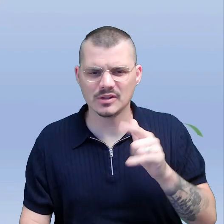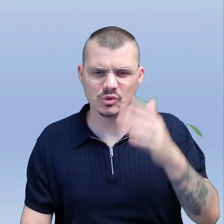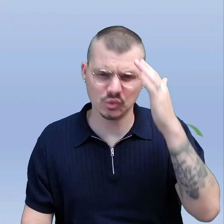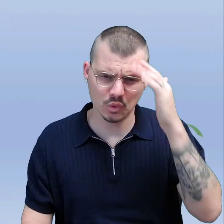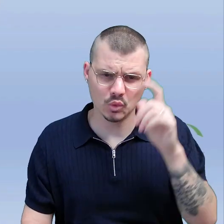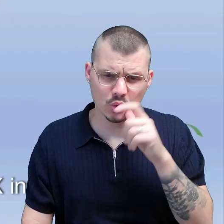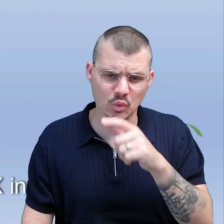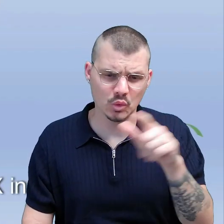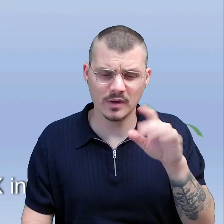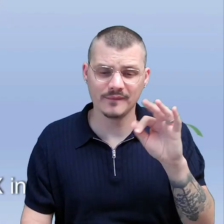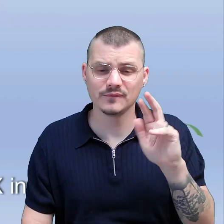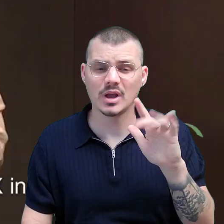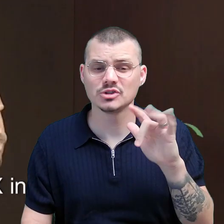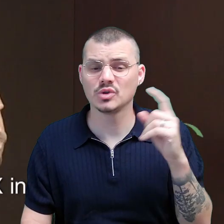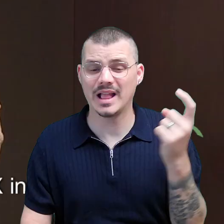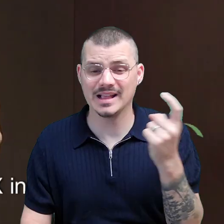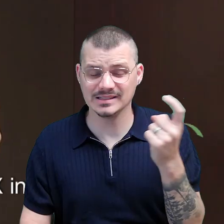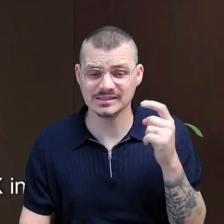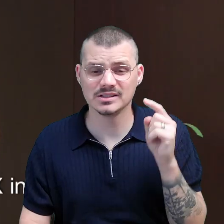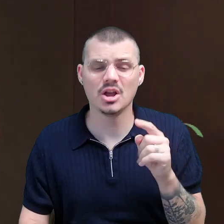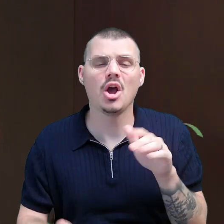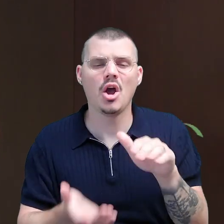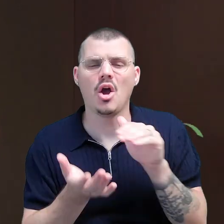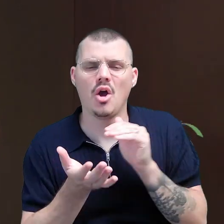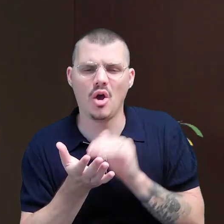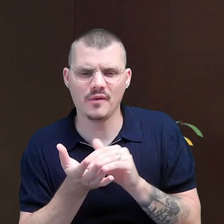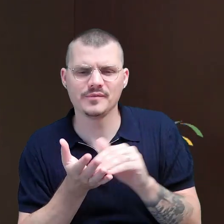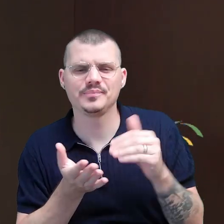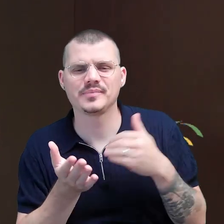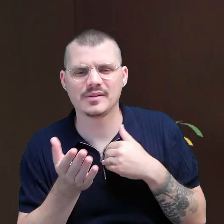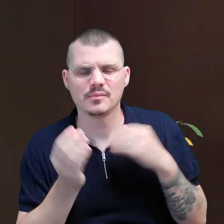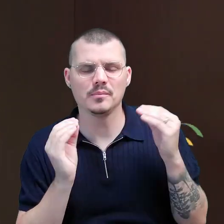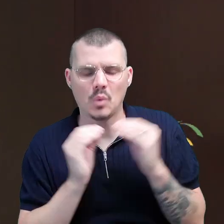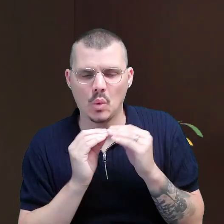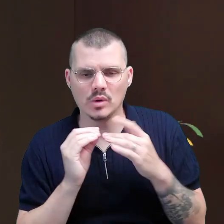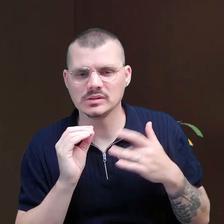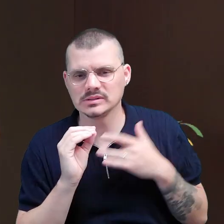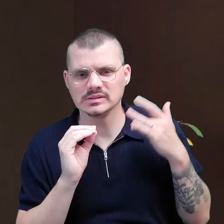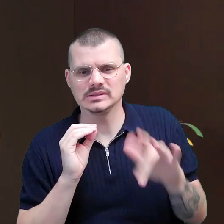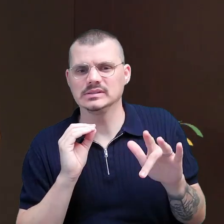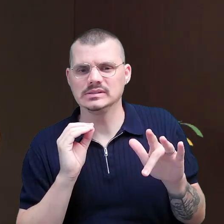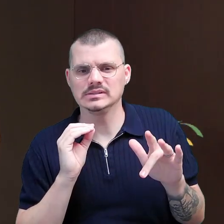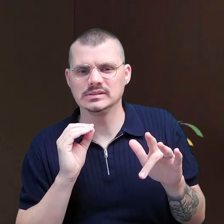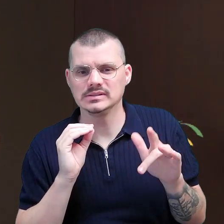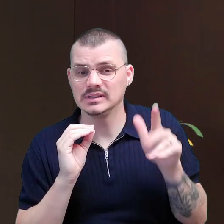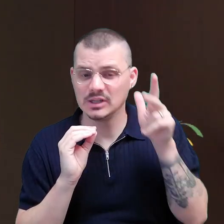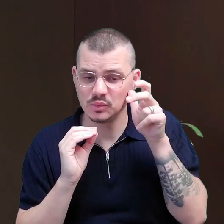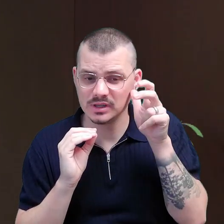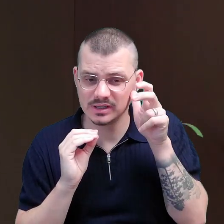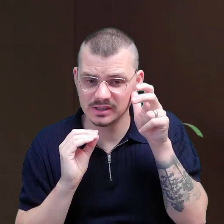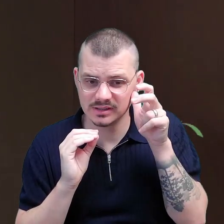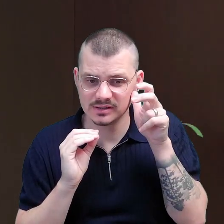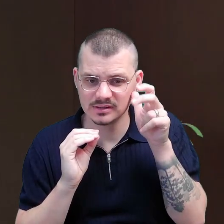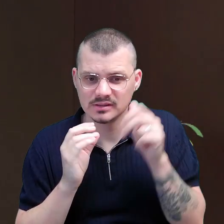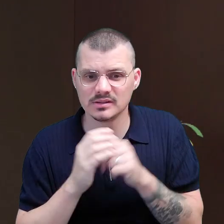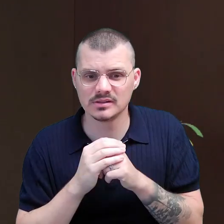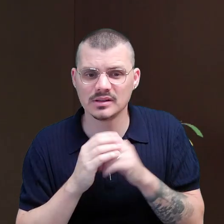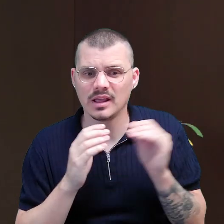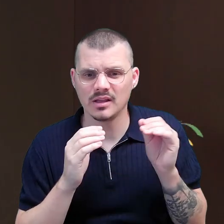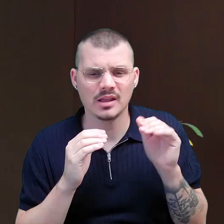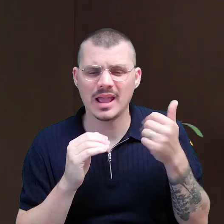you know, our friends and neighbors with Fragile X in particular often have hyperacute